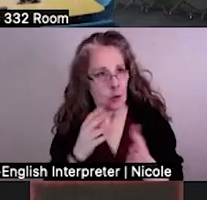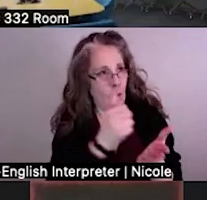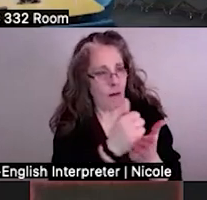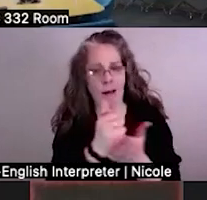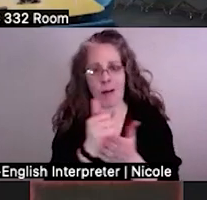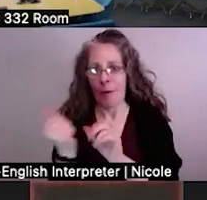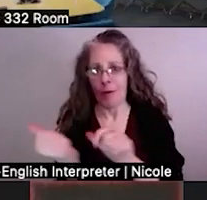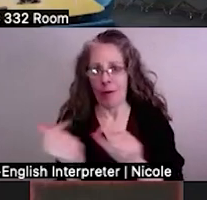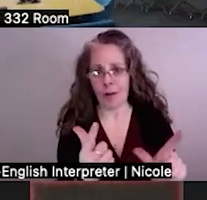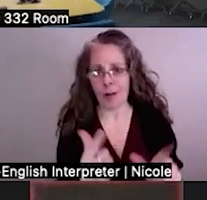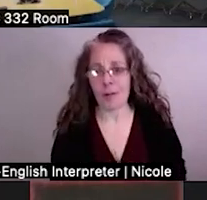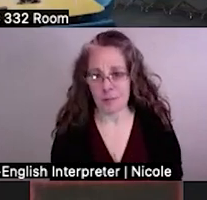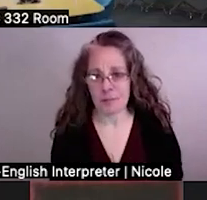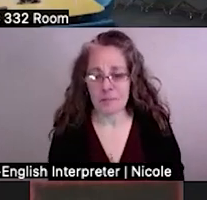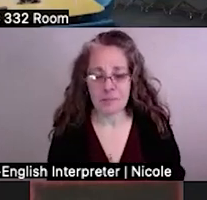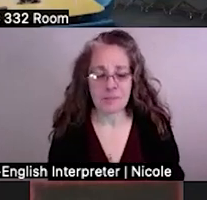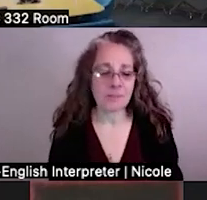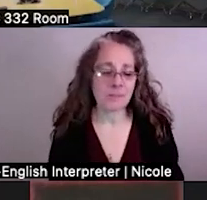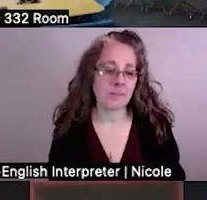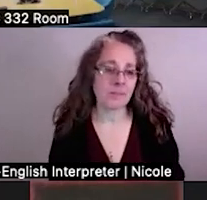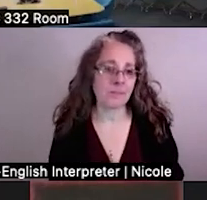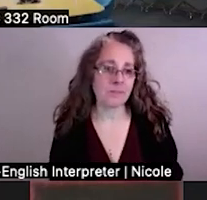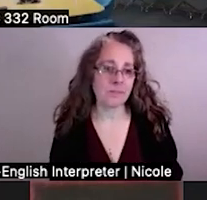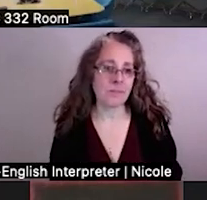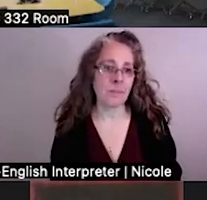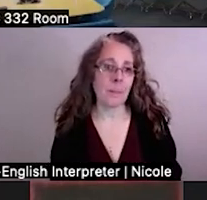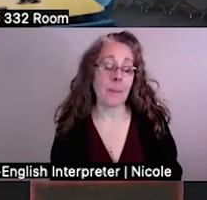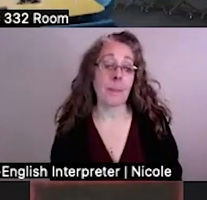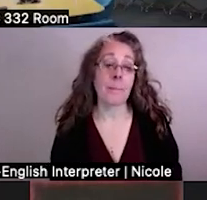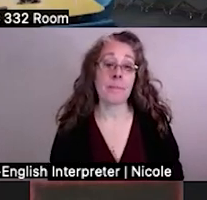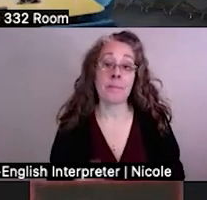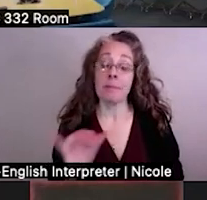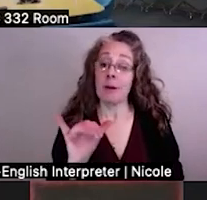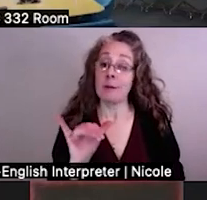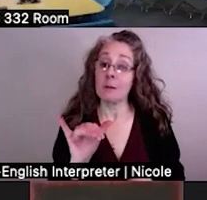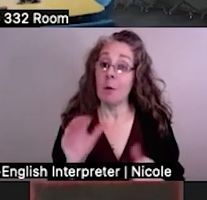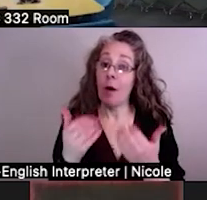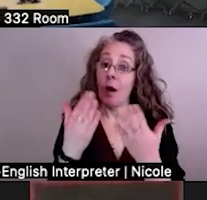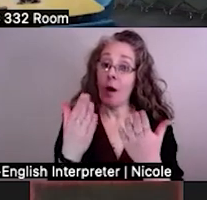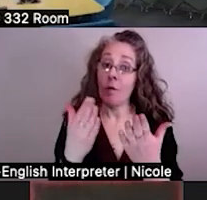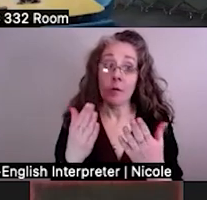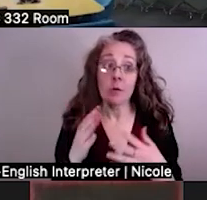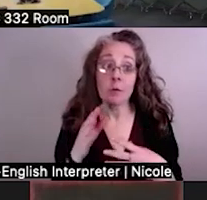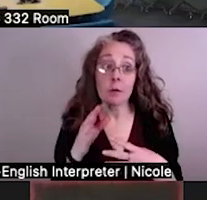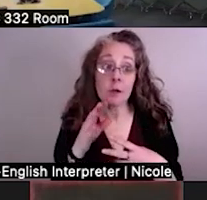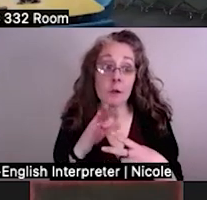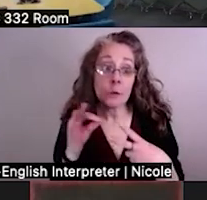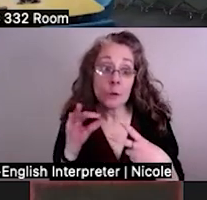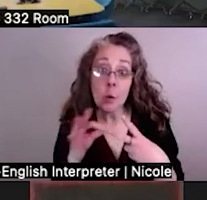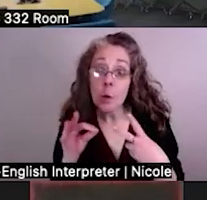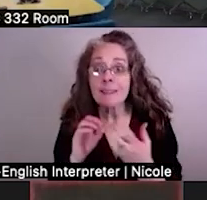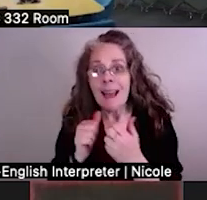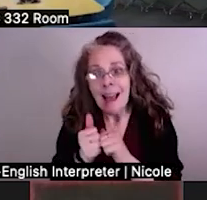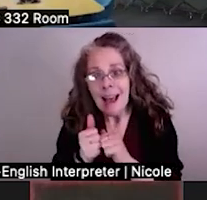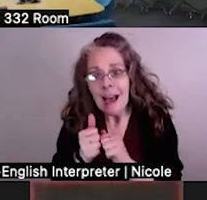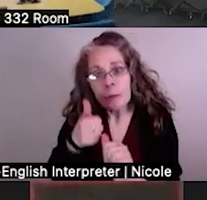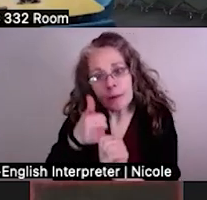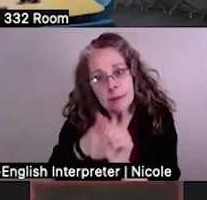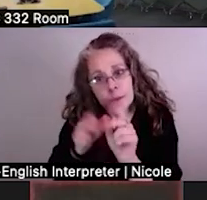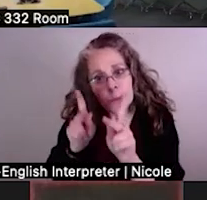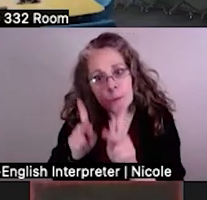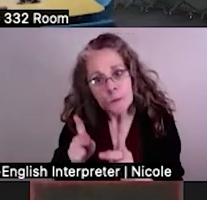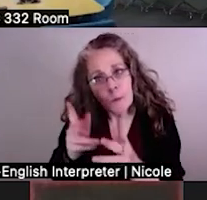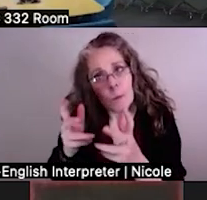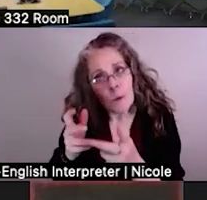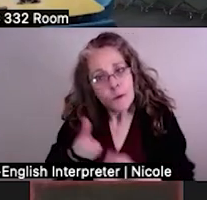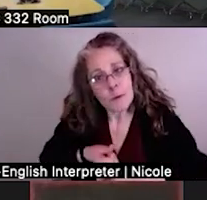not just specific learners. And then offering choice of how a person wants to express that they're understanding or interacting